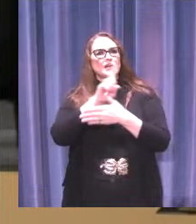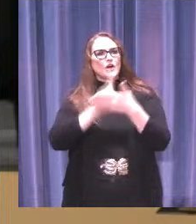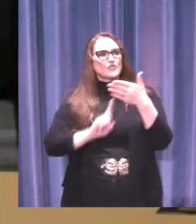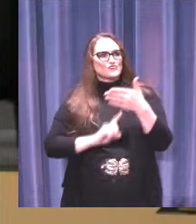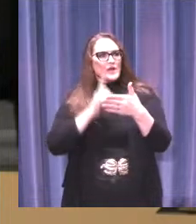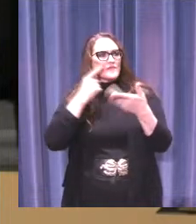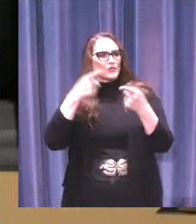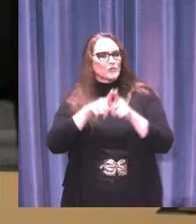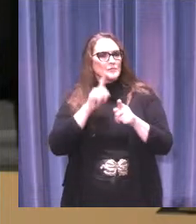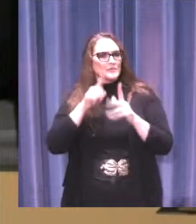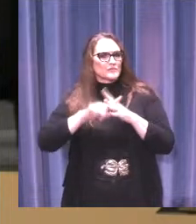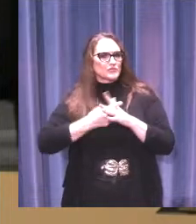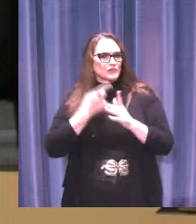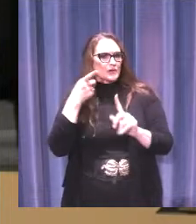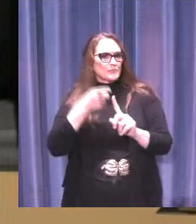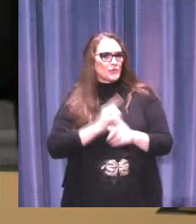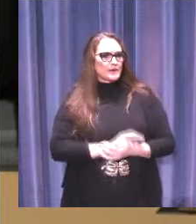point.